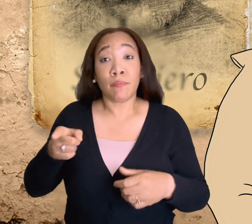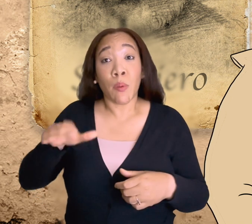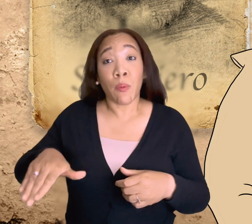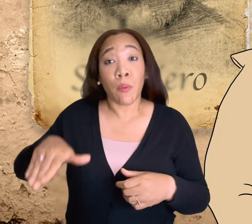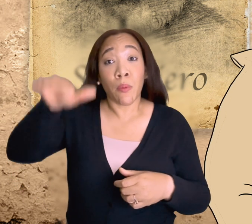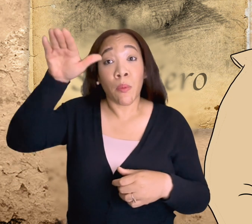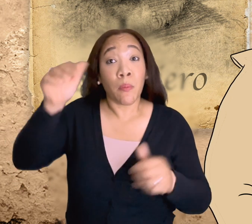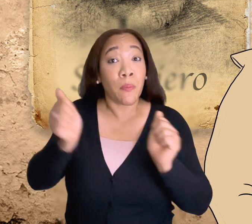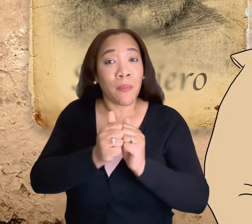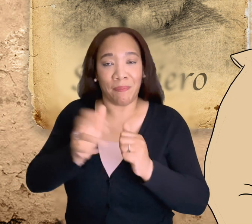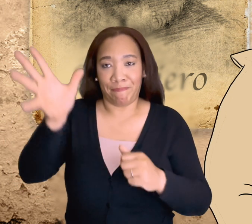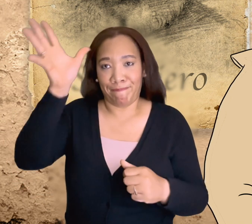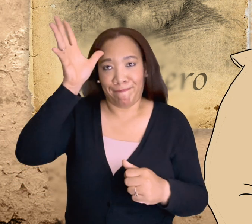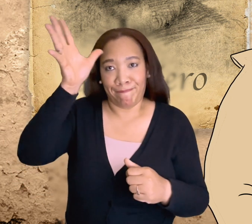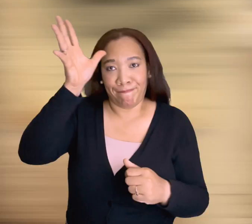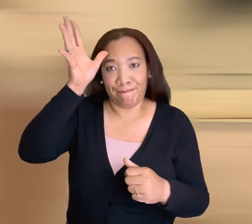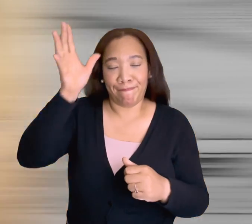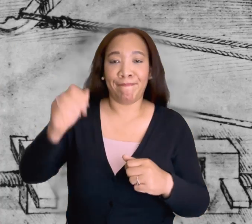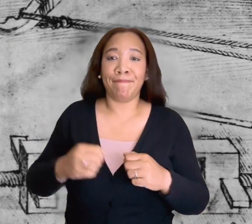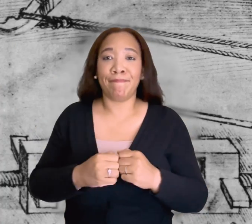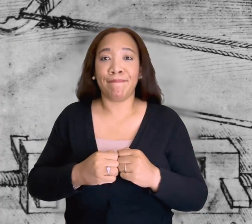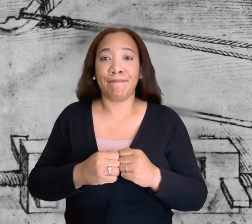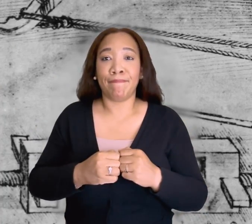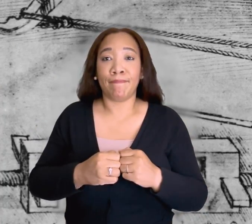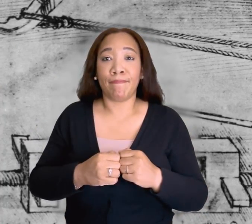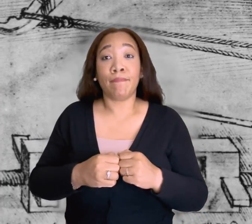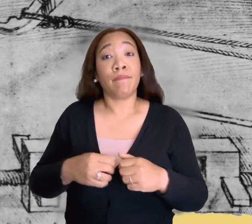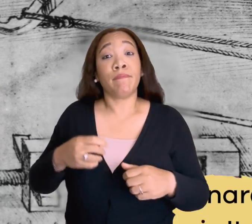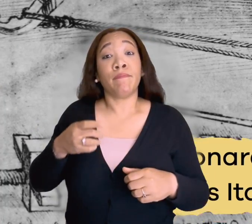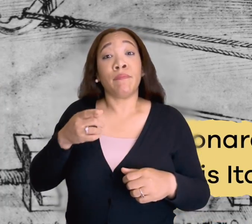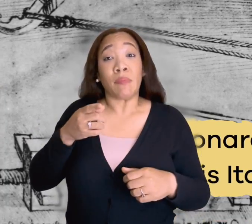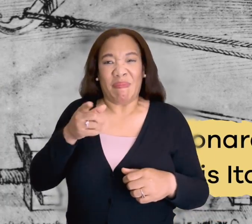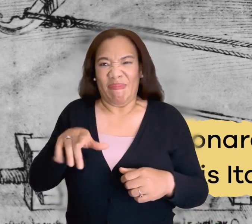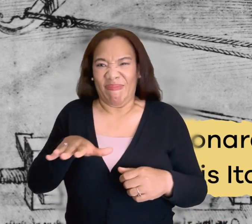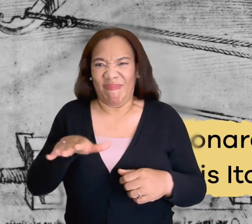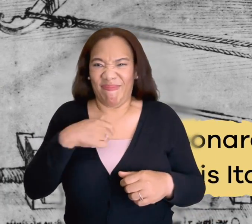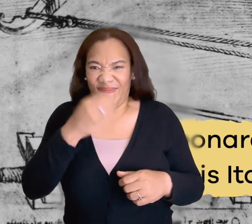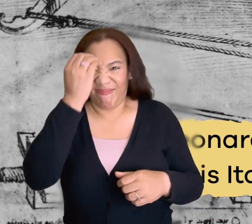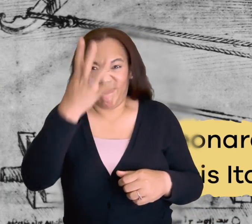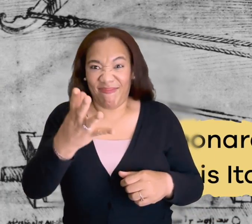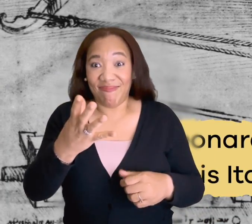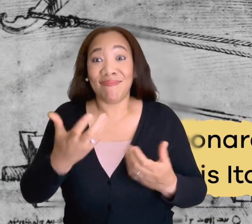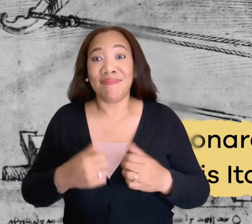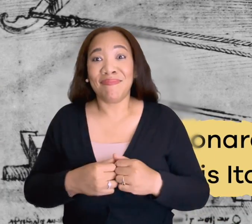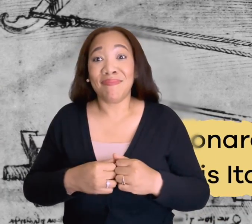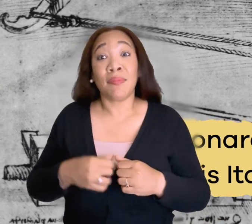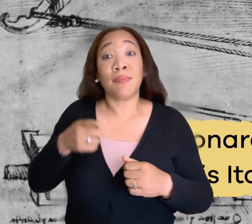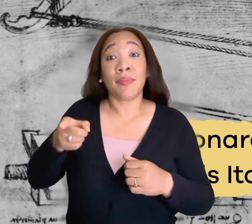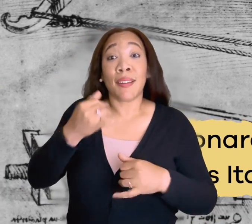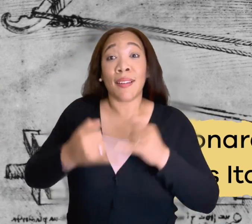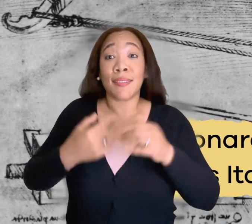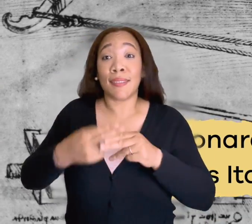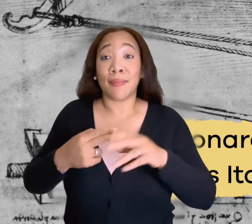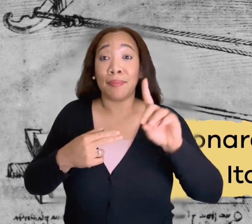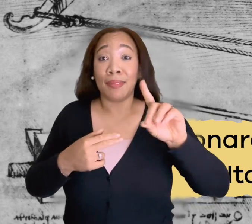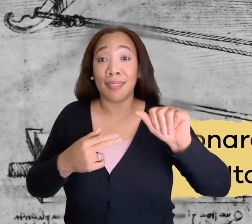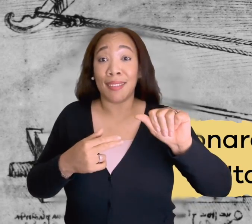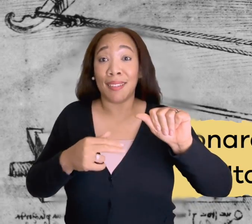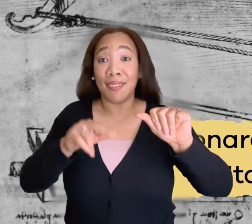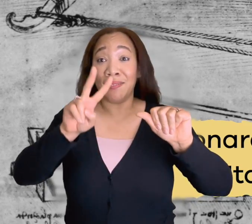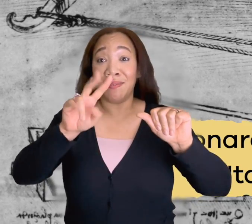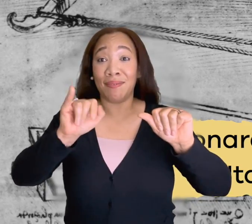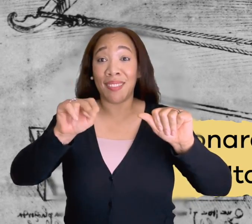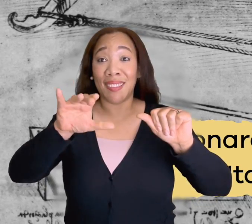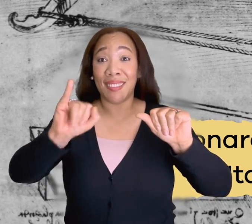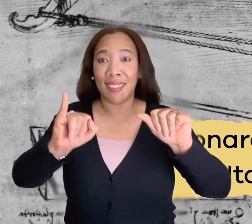up living with his father. Here is an interesting fact. Leonardo's last name, da Vinci, is